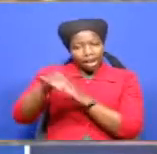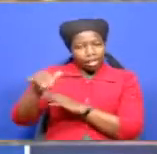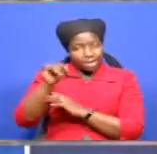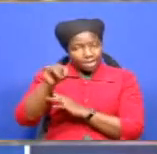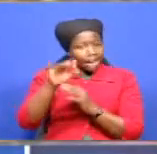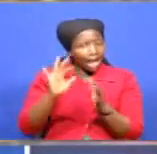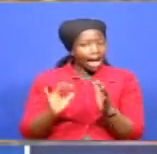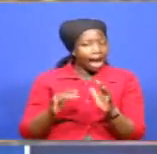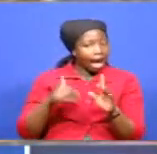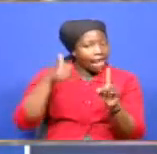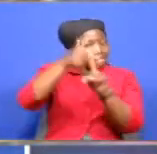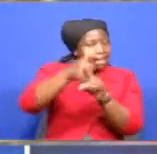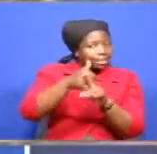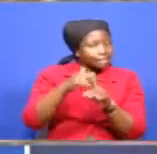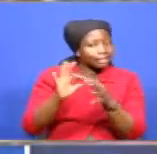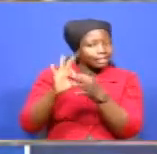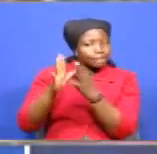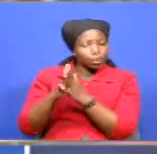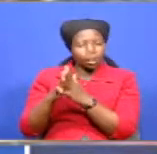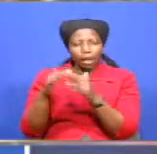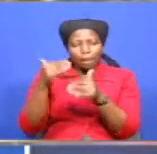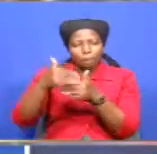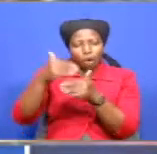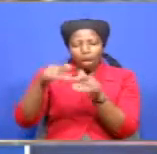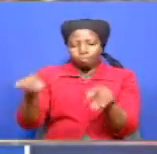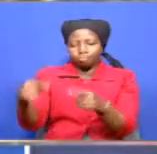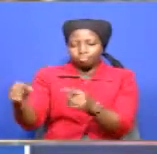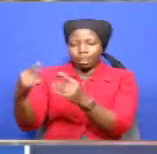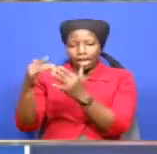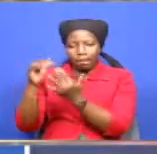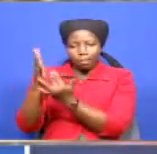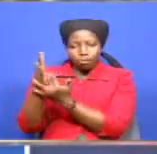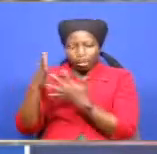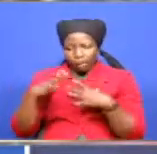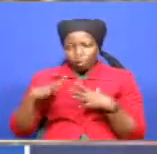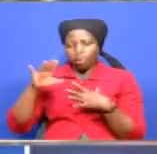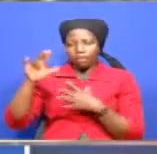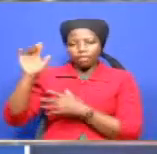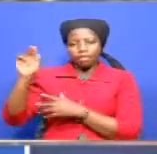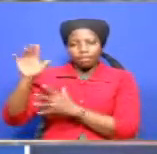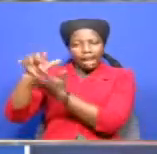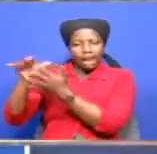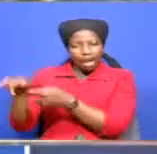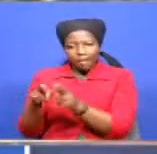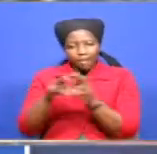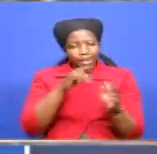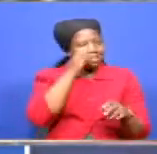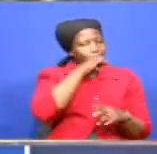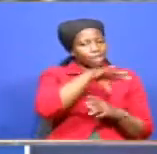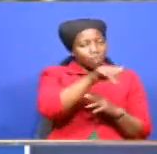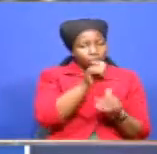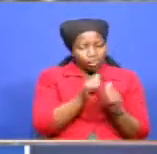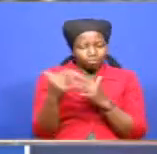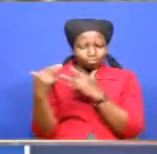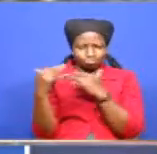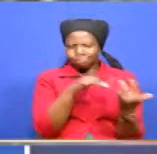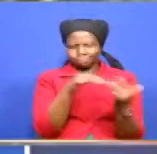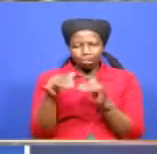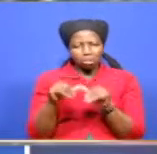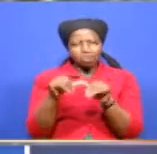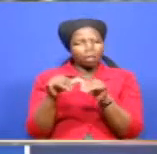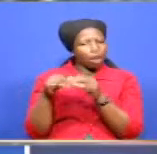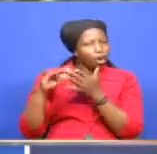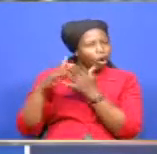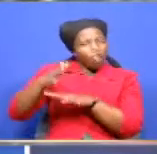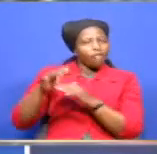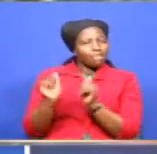ongoing border dispute between residents of Tana River and Kitui counties that has persisted for over a decade. Elsewhere, residents